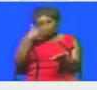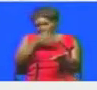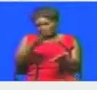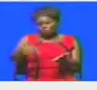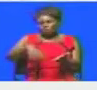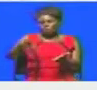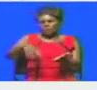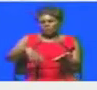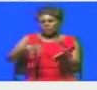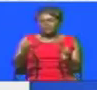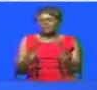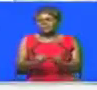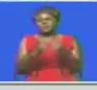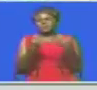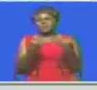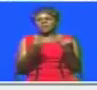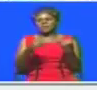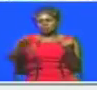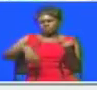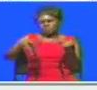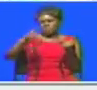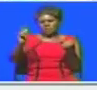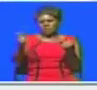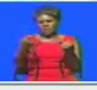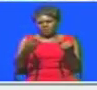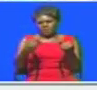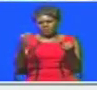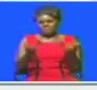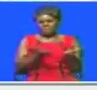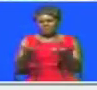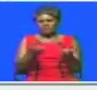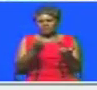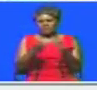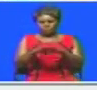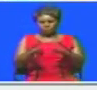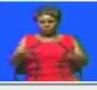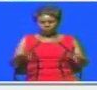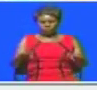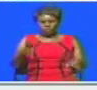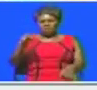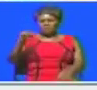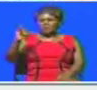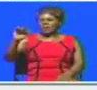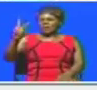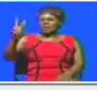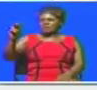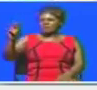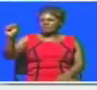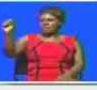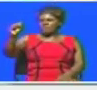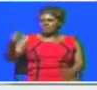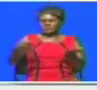is very dear to Kenya. As Kenya's retail sector faces turbulence, Naivas Supermarket is implementing its